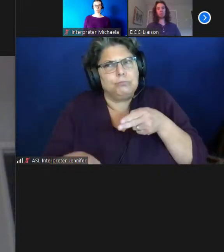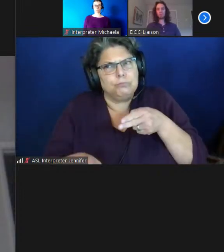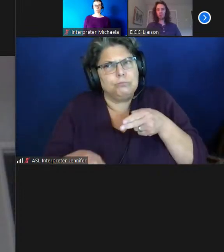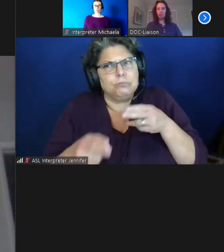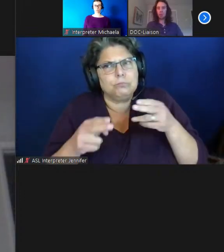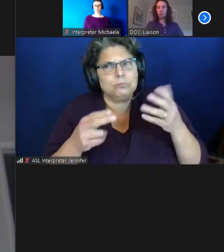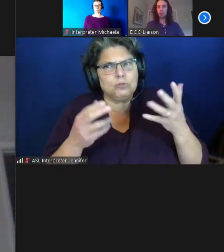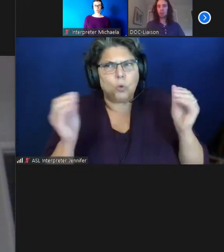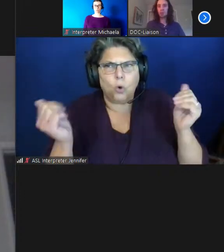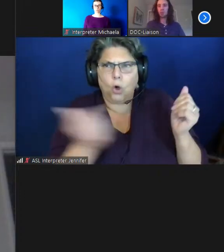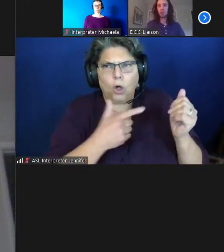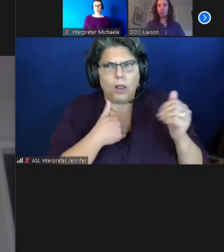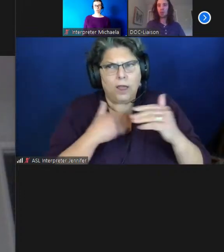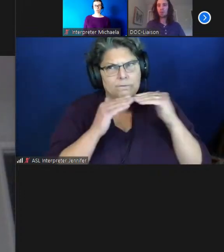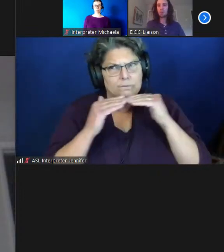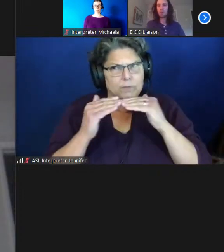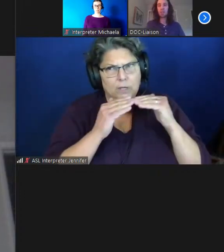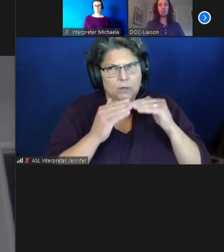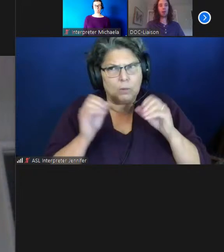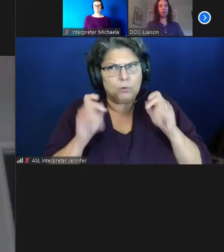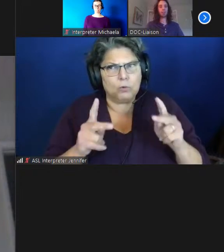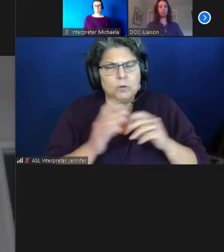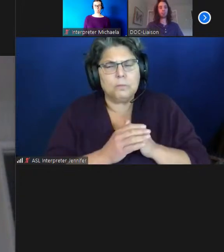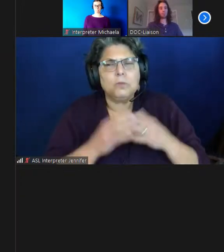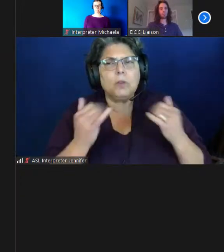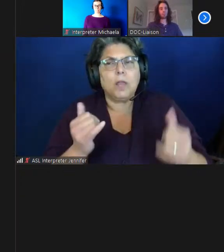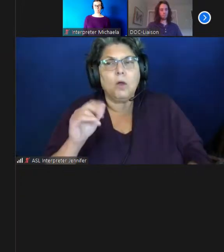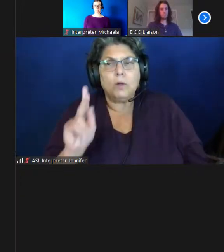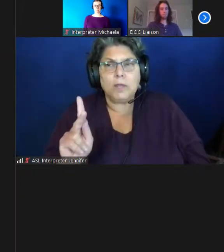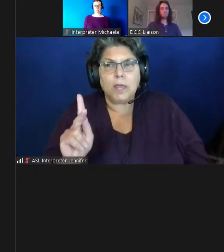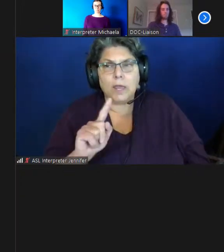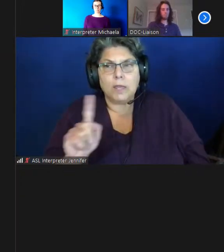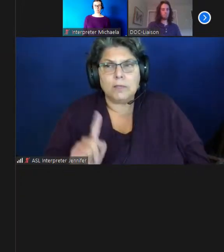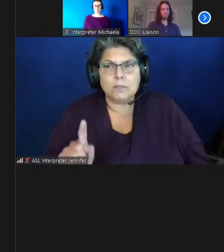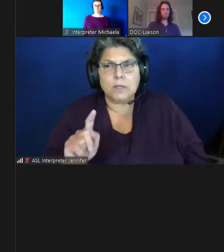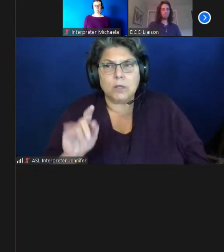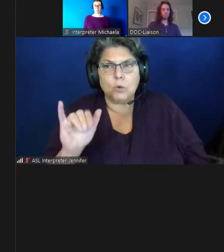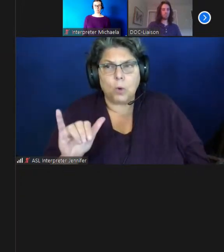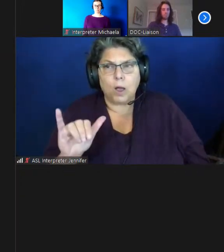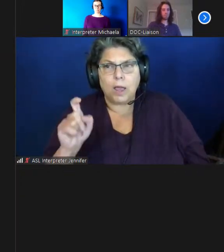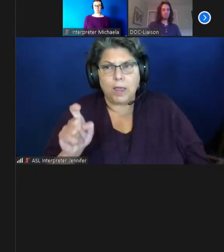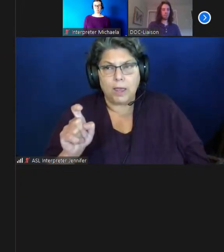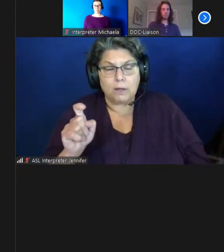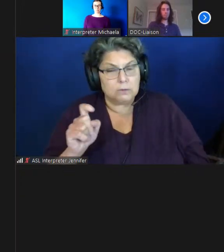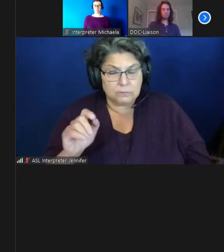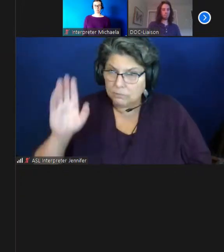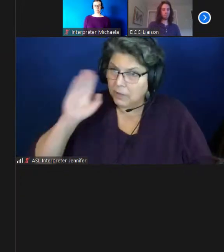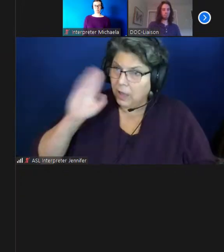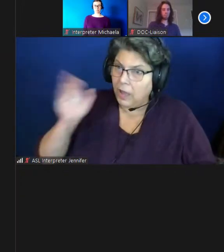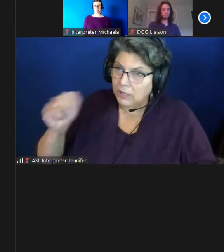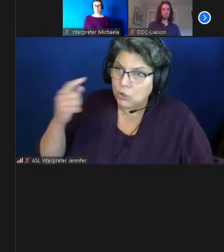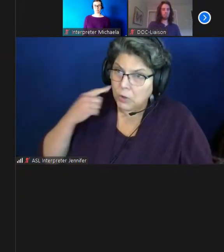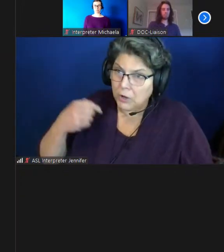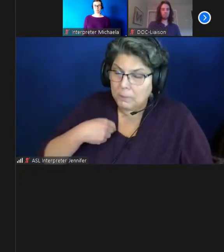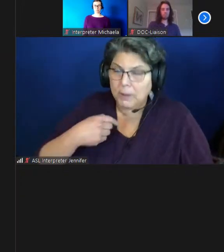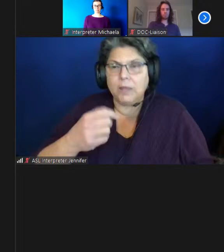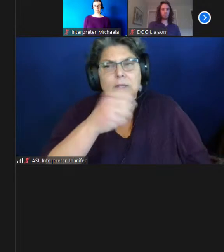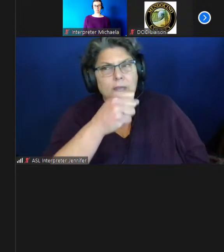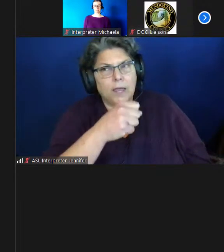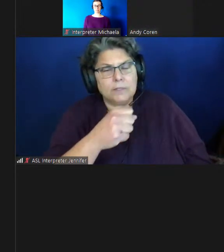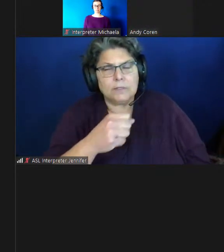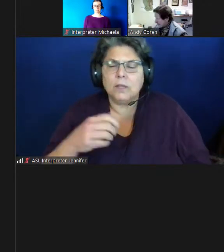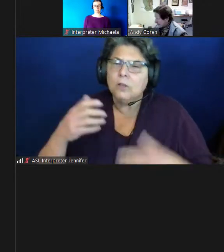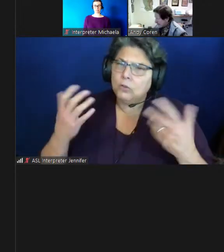equally. So let's start with KZYX. Hi, can you hear me? Yes. Hi, so